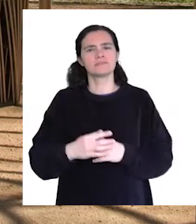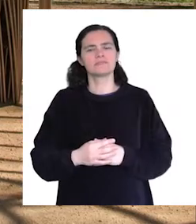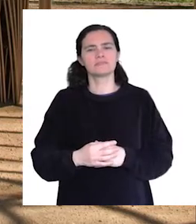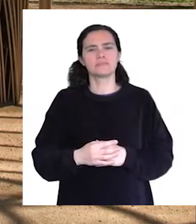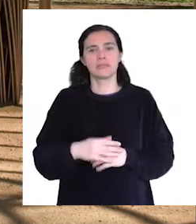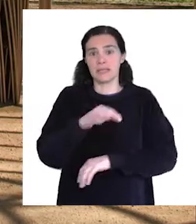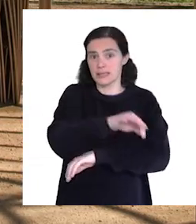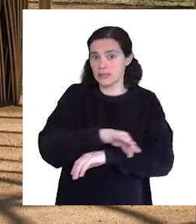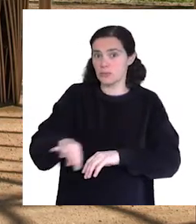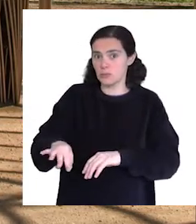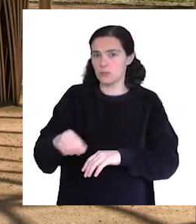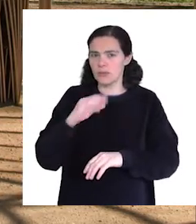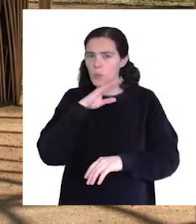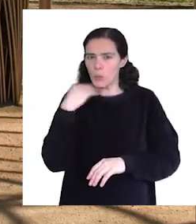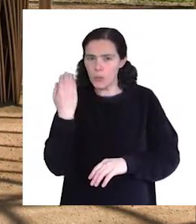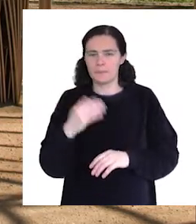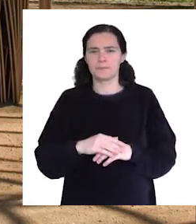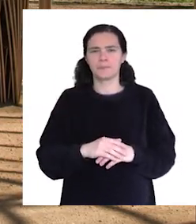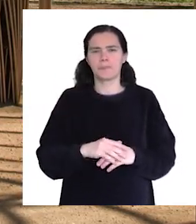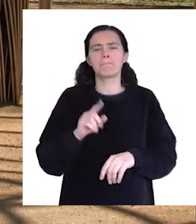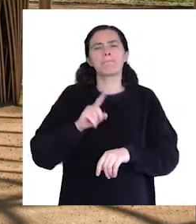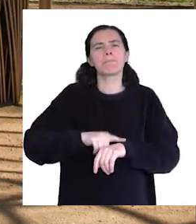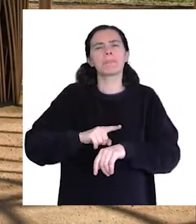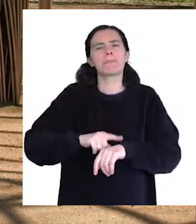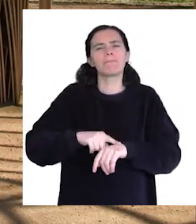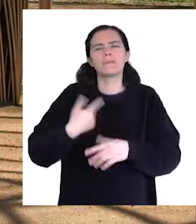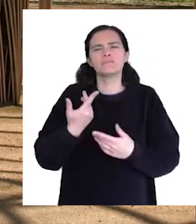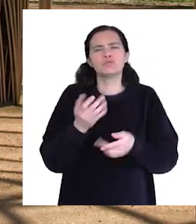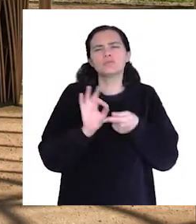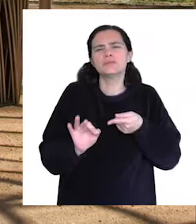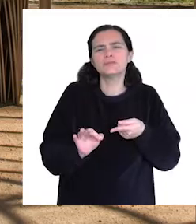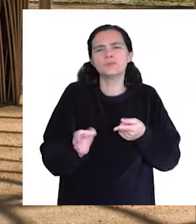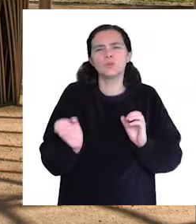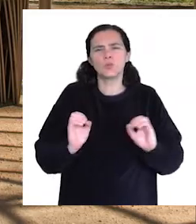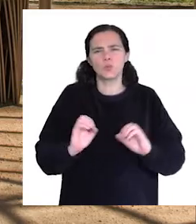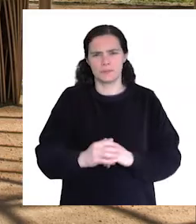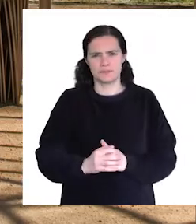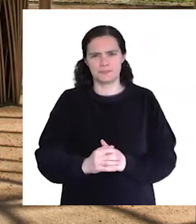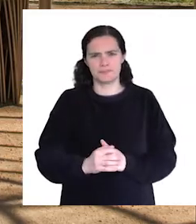of architecture ability, at times without a specific